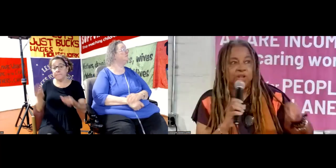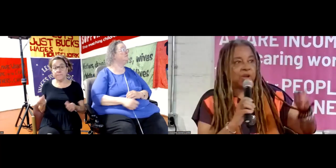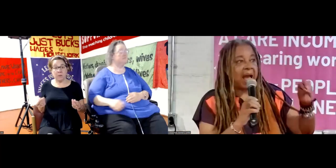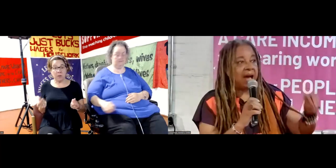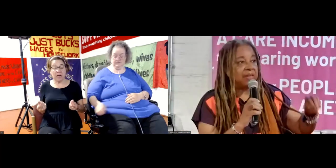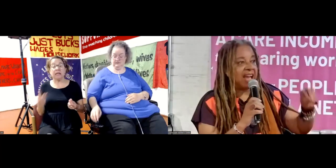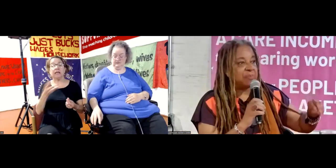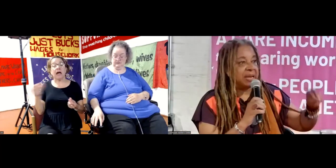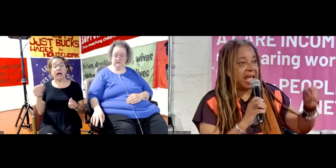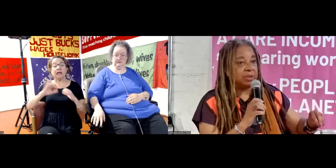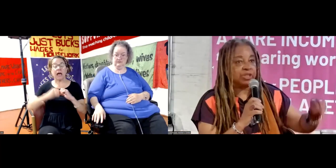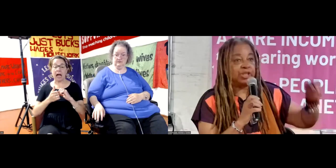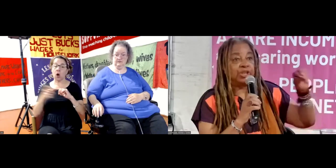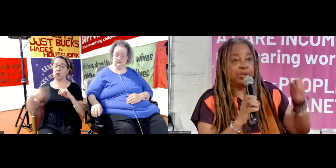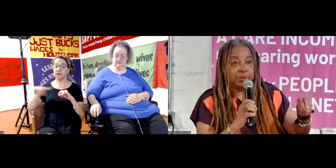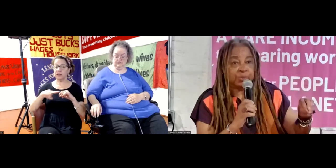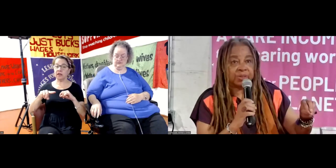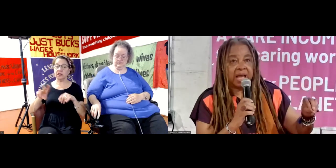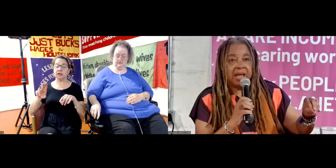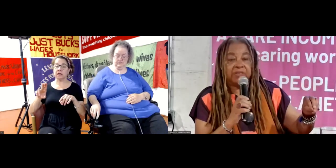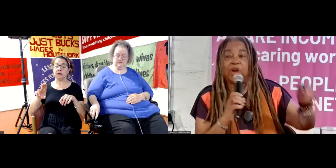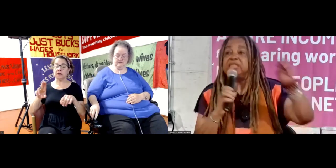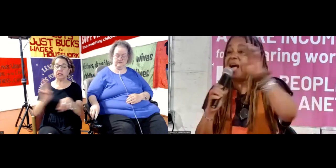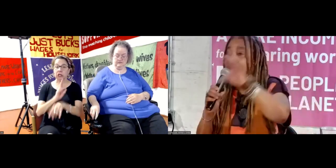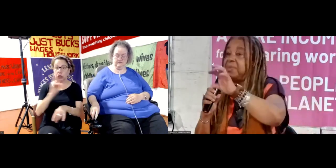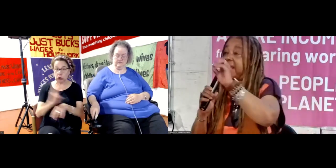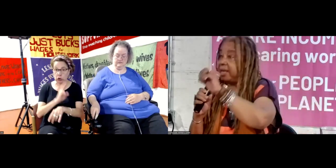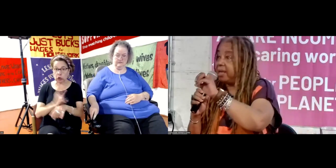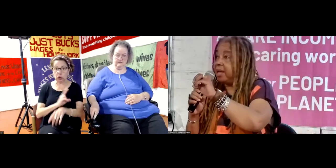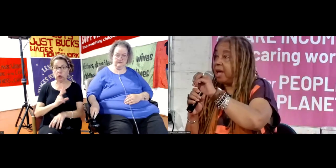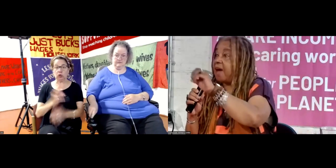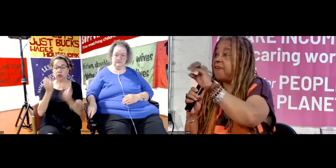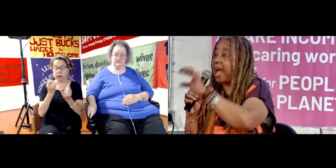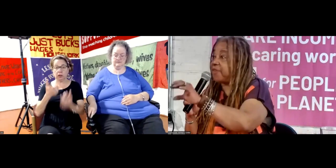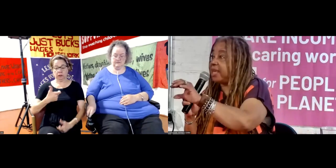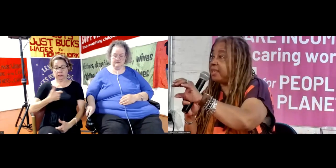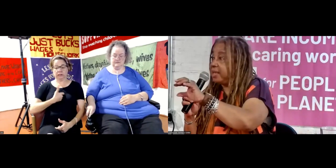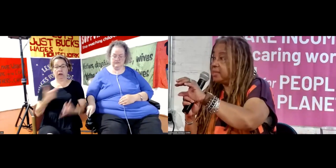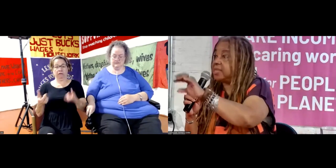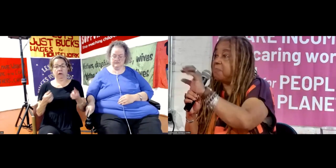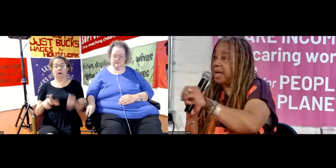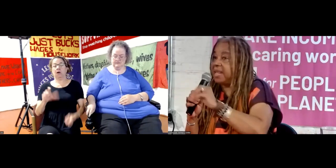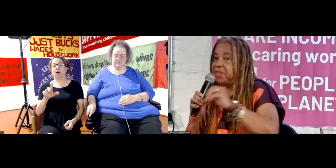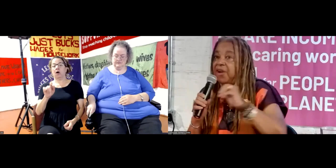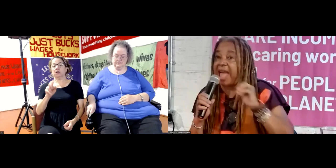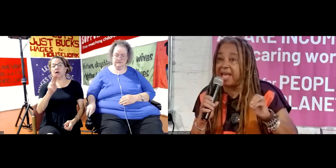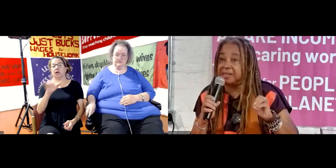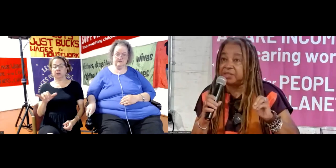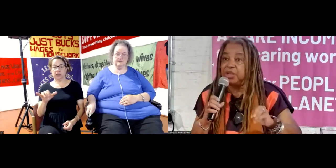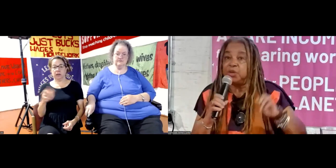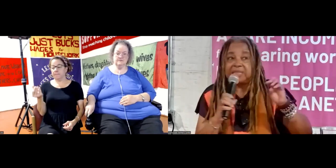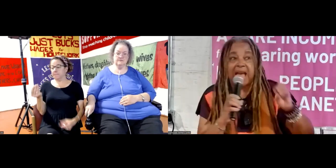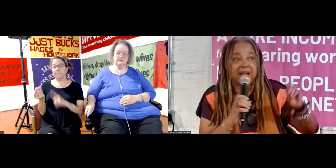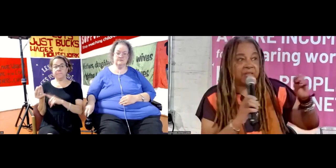but also how they have been able to use the autonomy of having some money in their